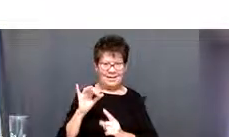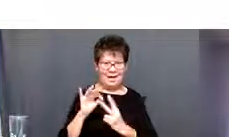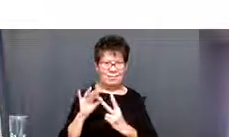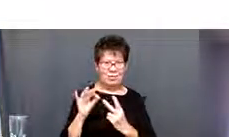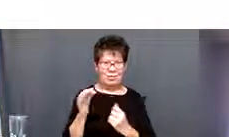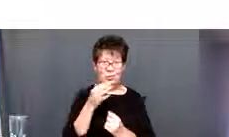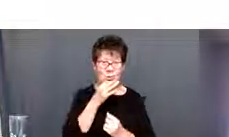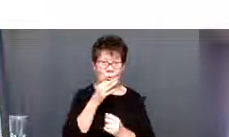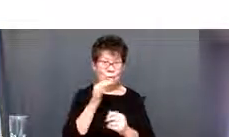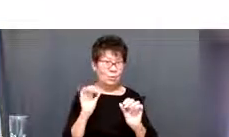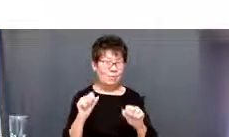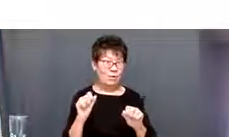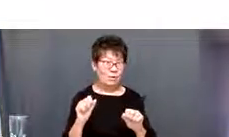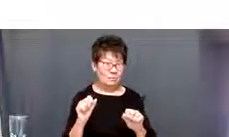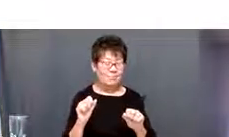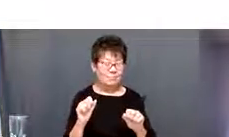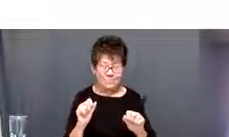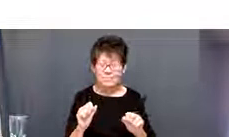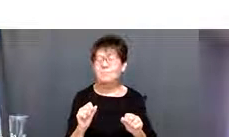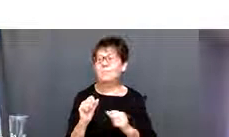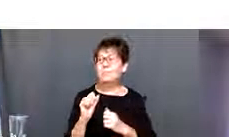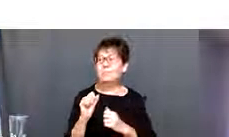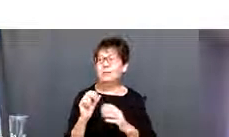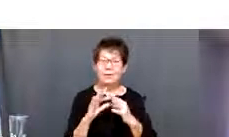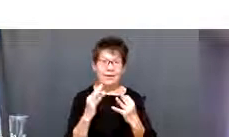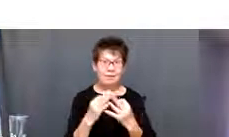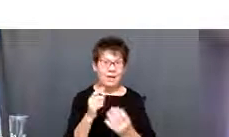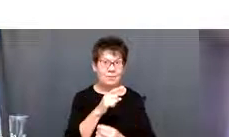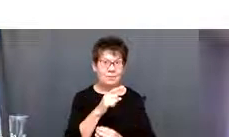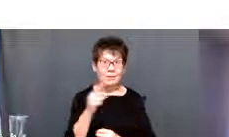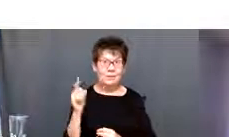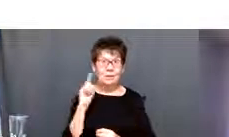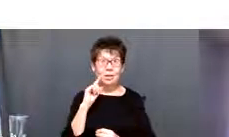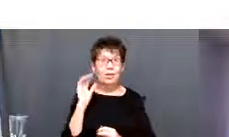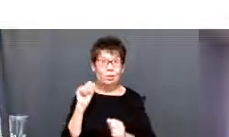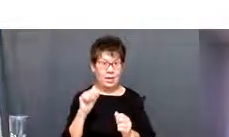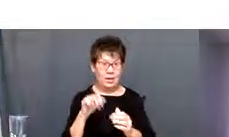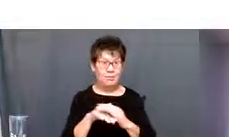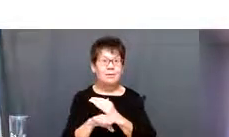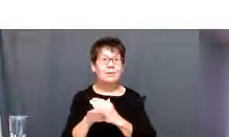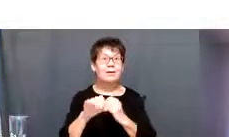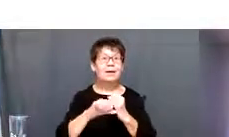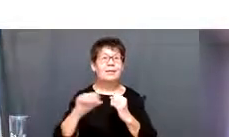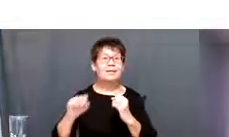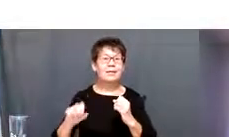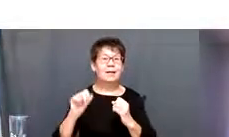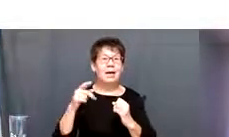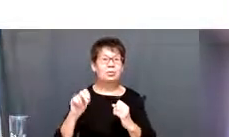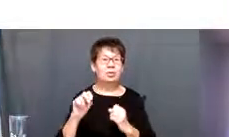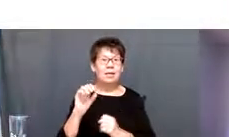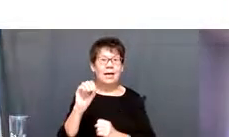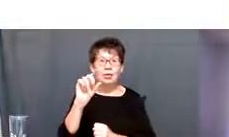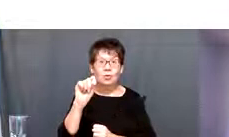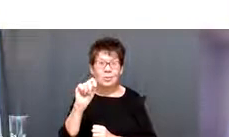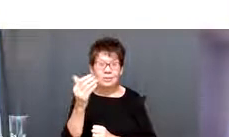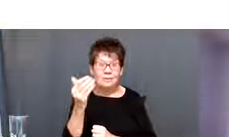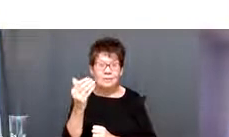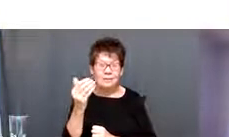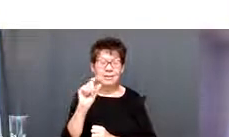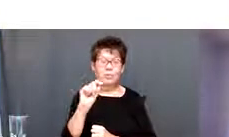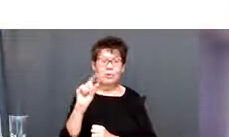very soon. In fact, it's going to be available to families a month from today, October 15th, 2022.